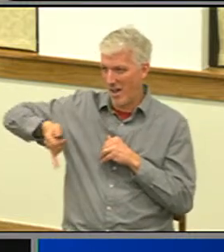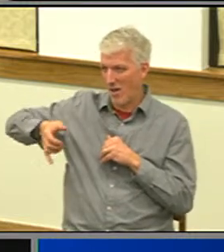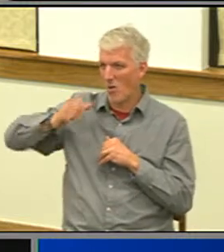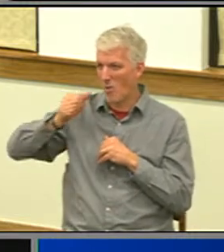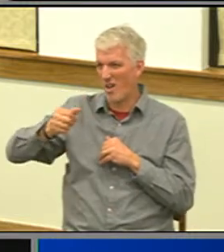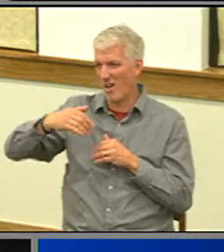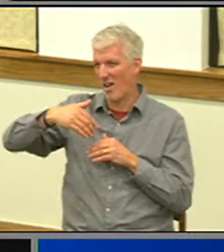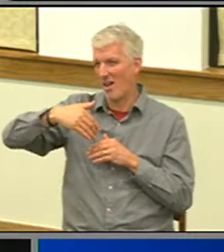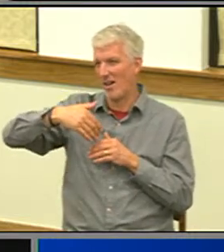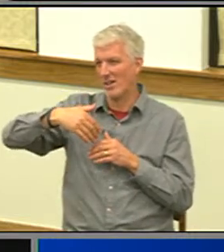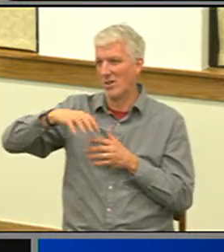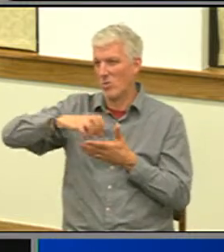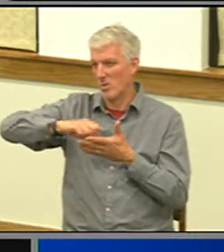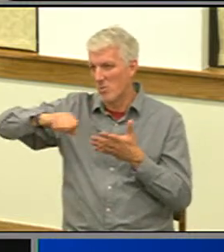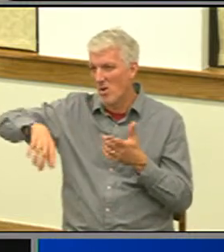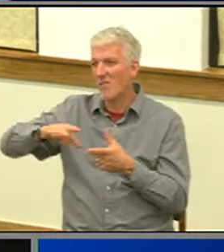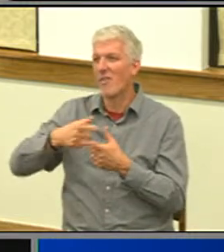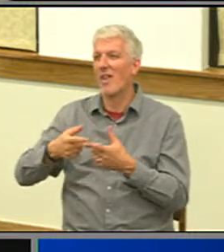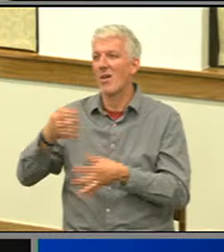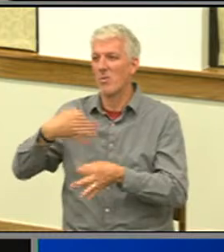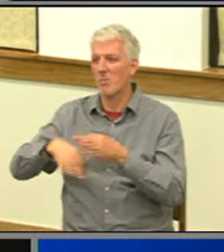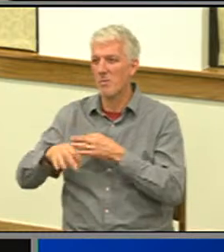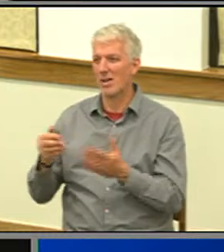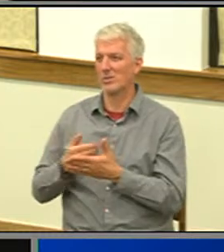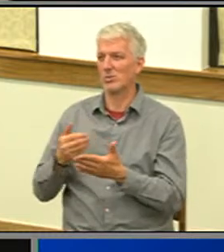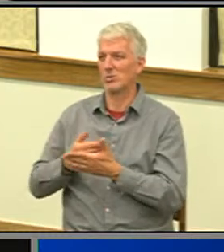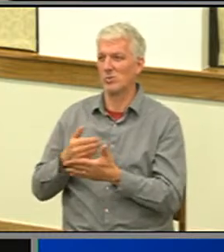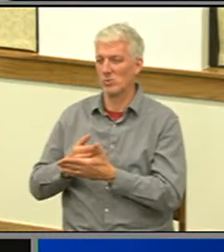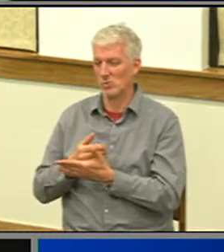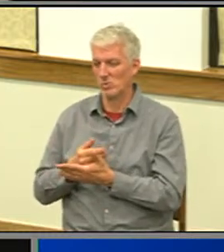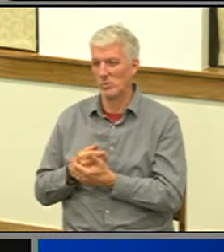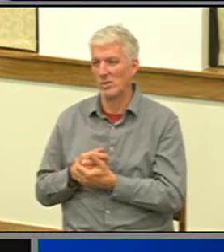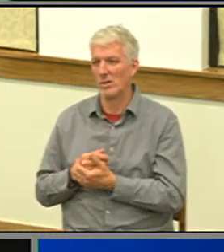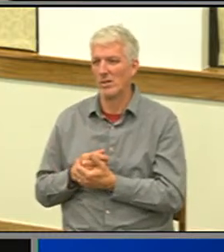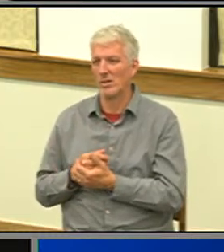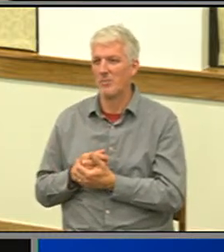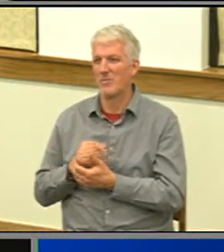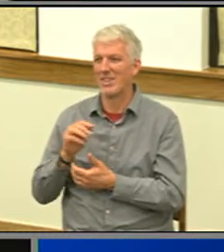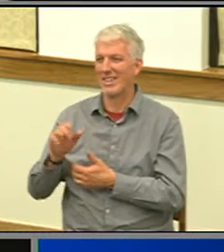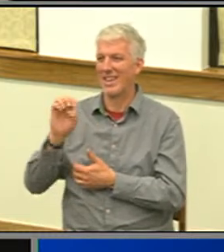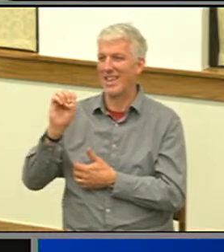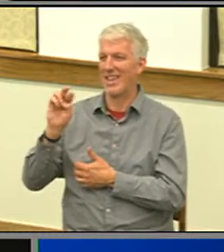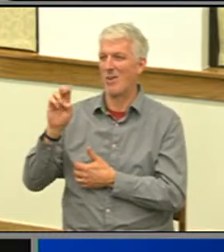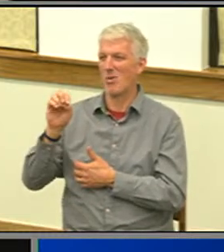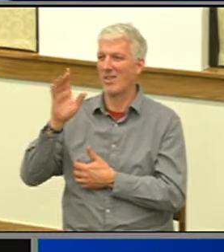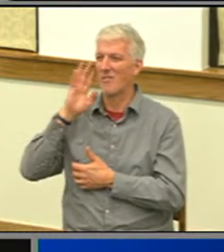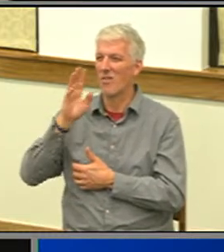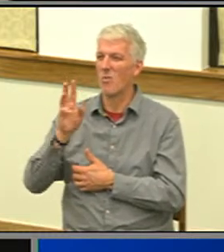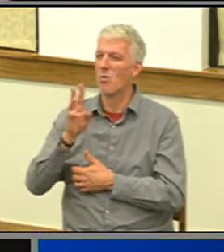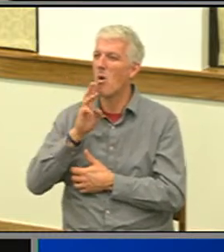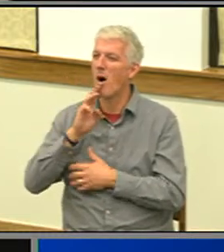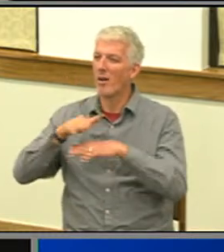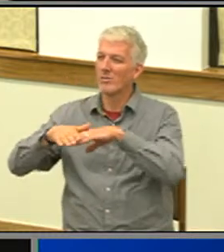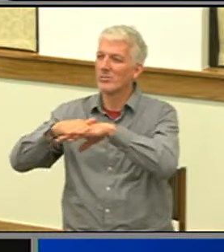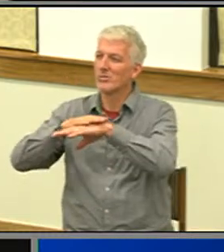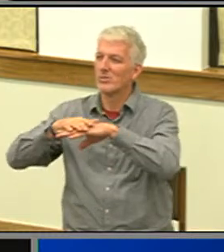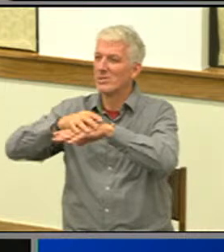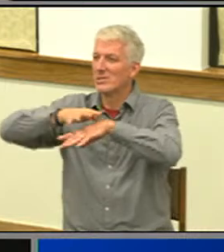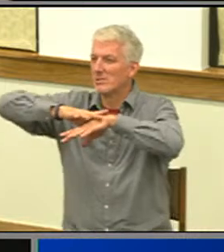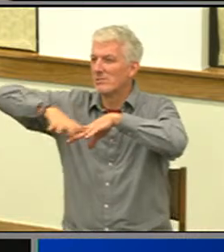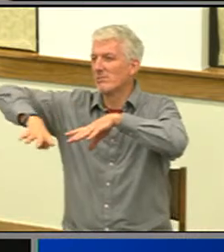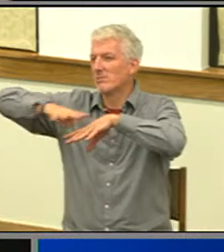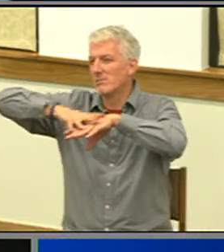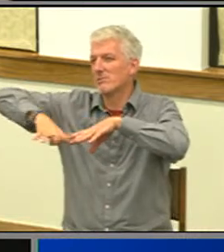the pavement will be removed, and new asphalt will be placed. Erosion is a surface failure